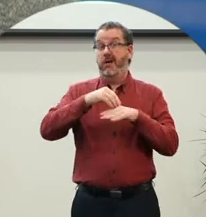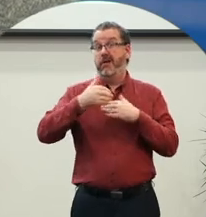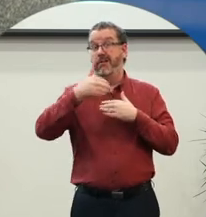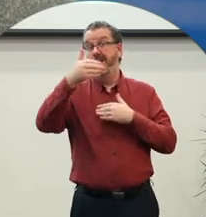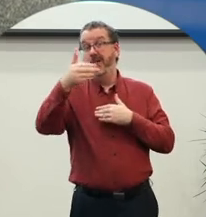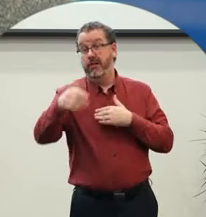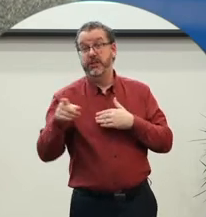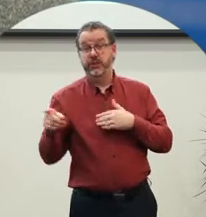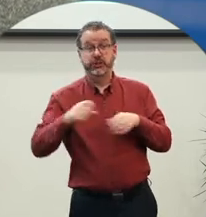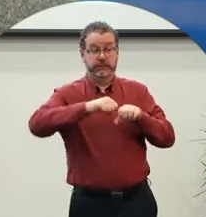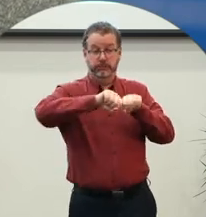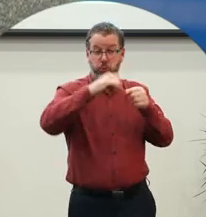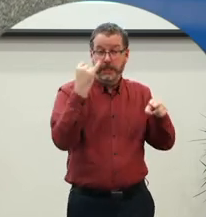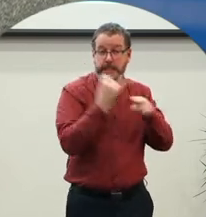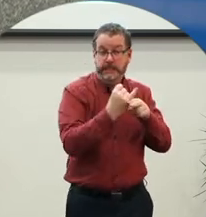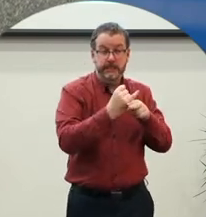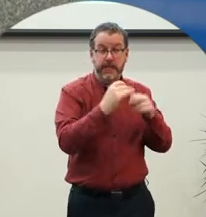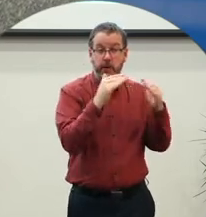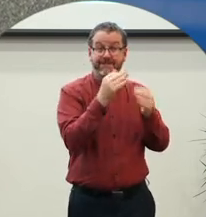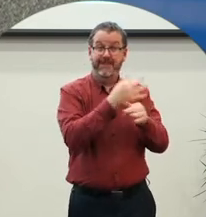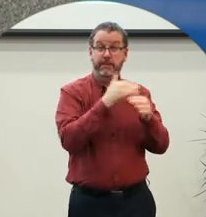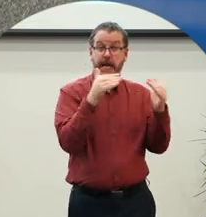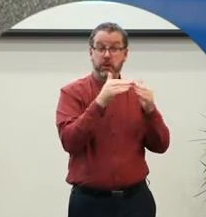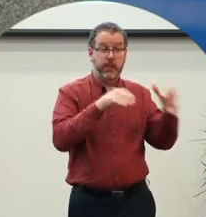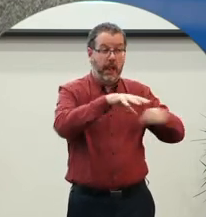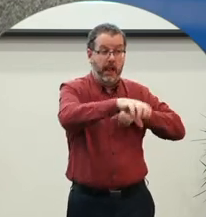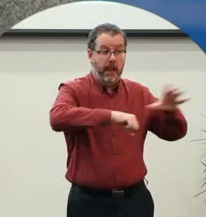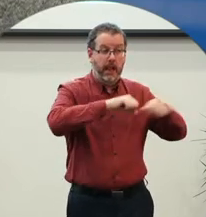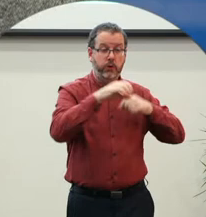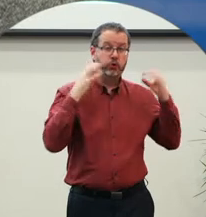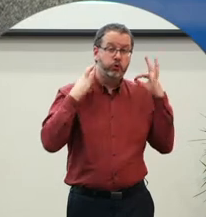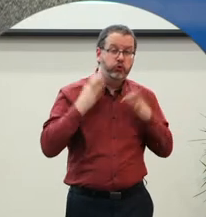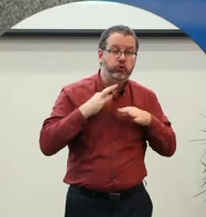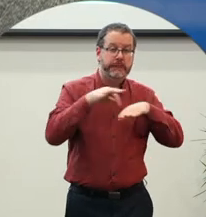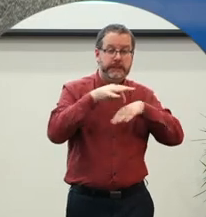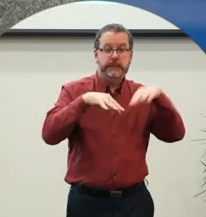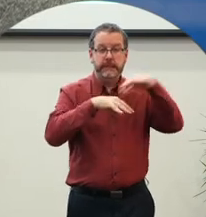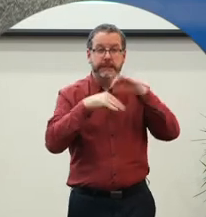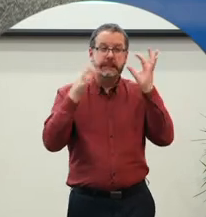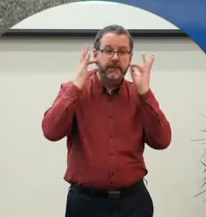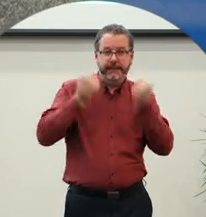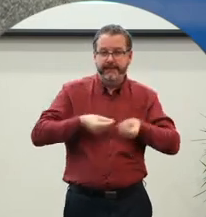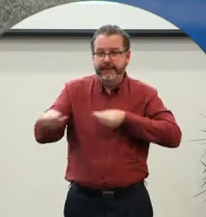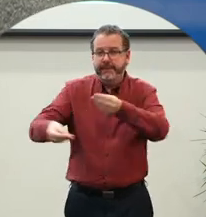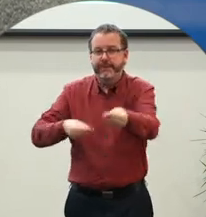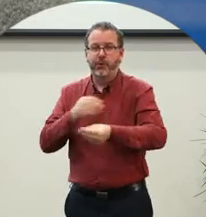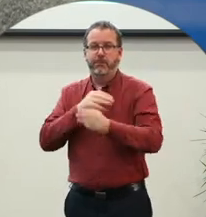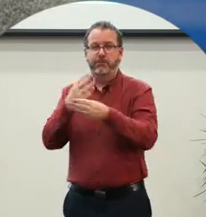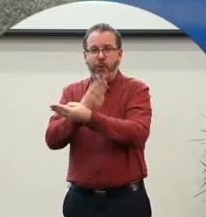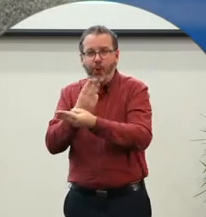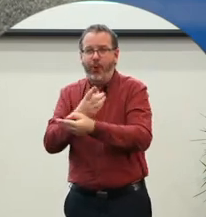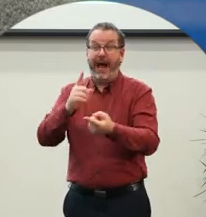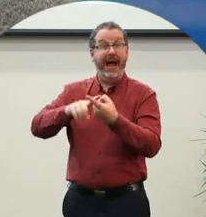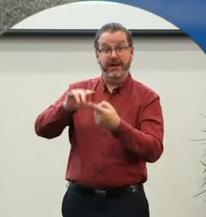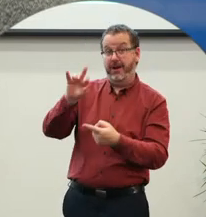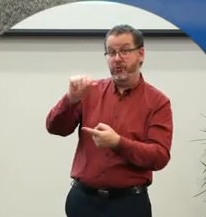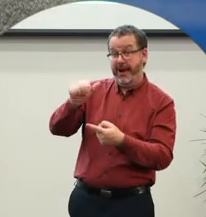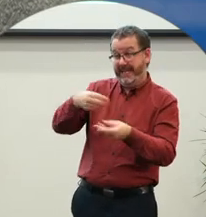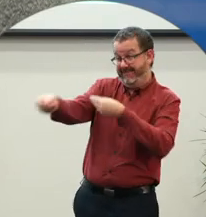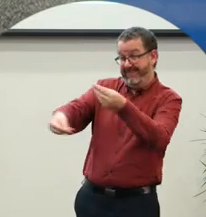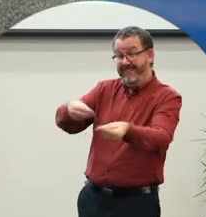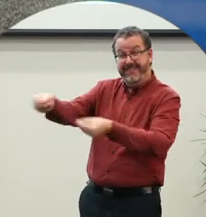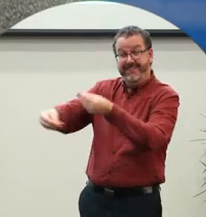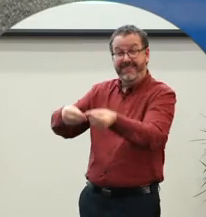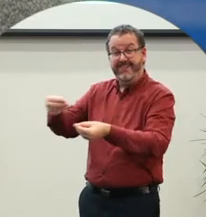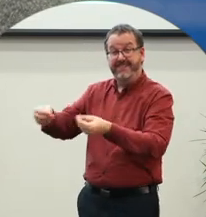in Devon and stole all the family jewellery and paintings and so on to give to the poor and to the IRA. And